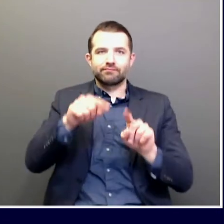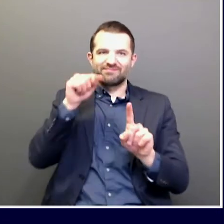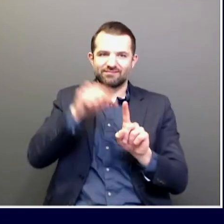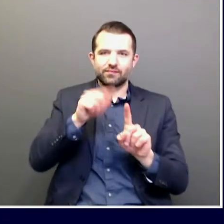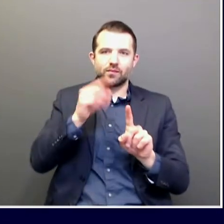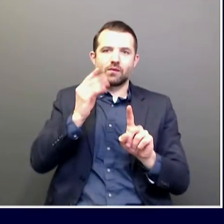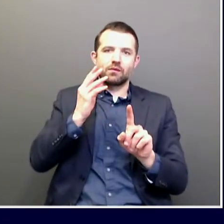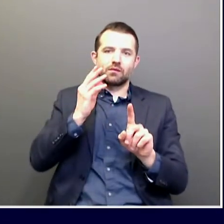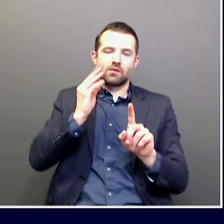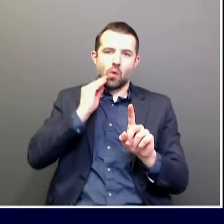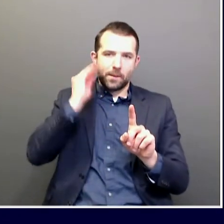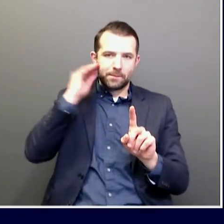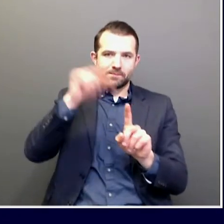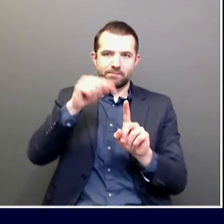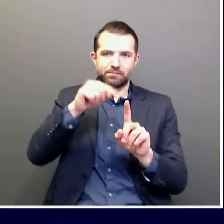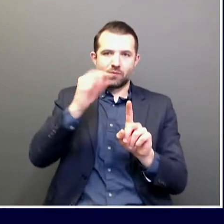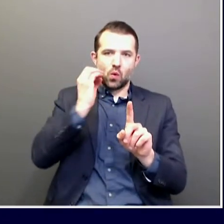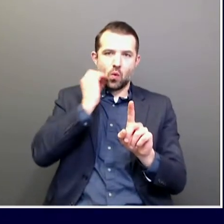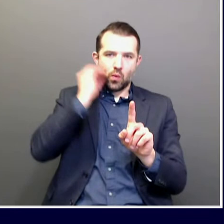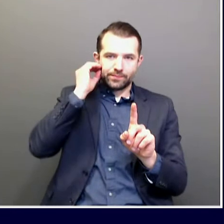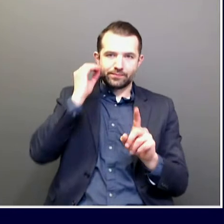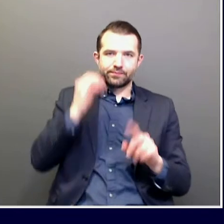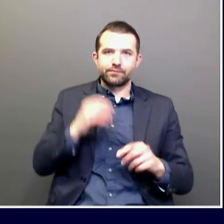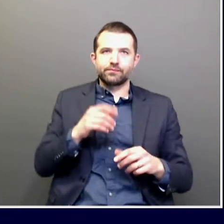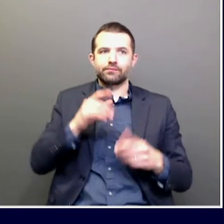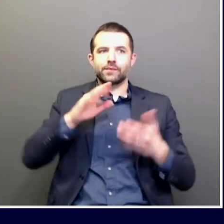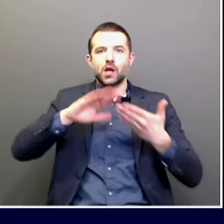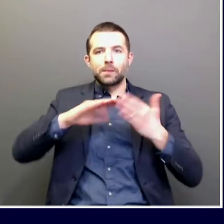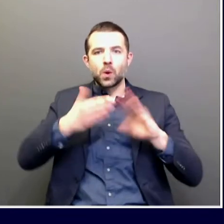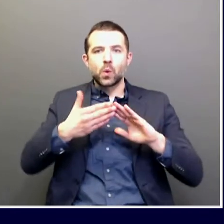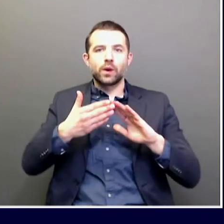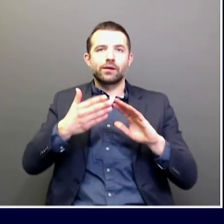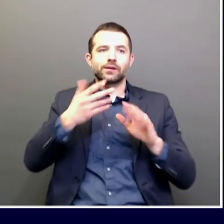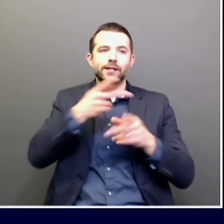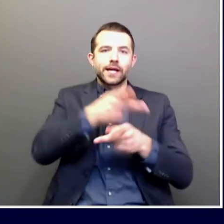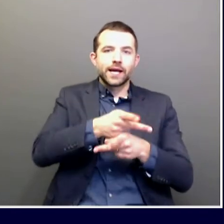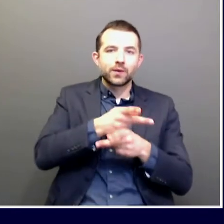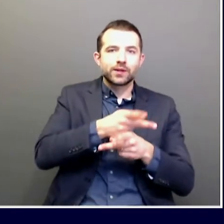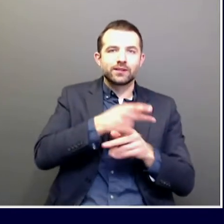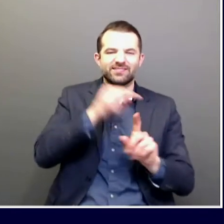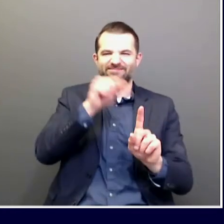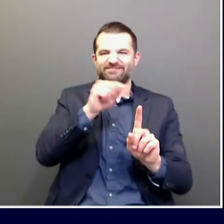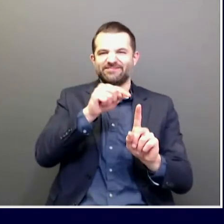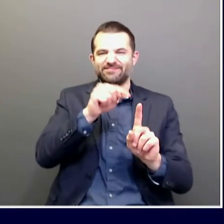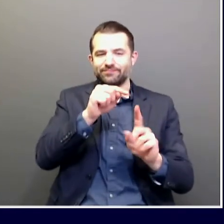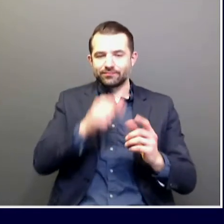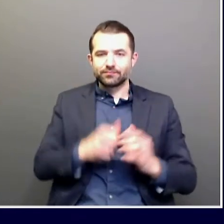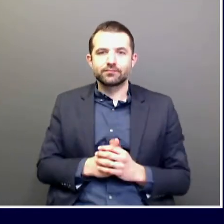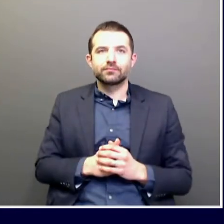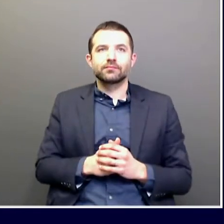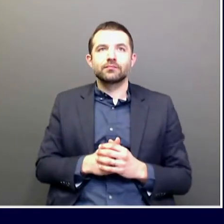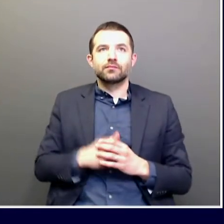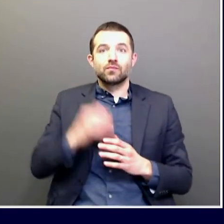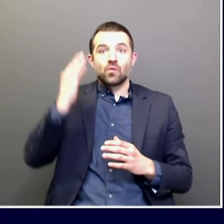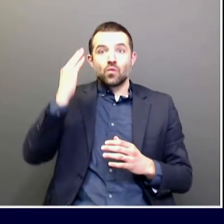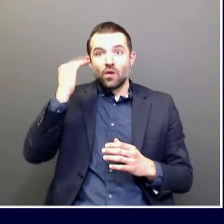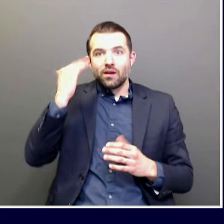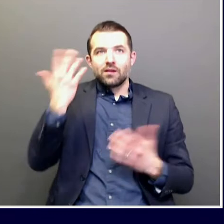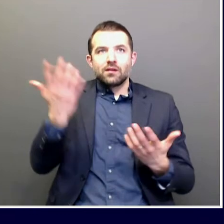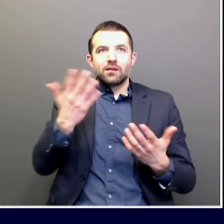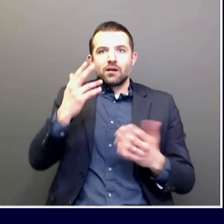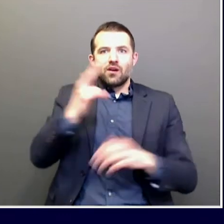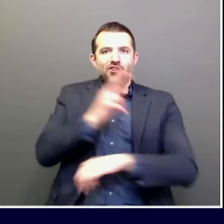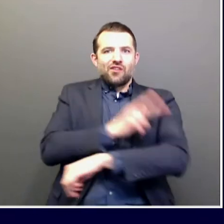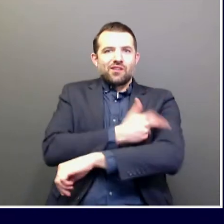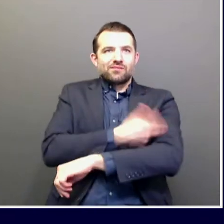inpatient hospital, to a nursing facility or residential care. Some of those patients can be discharged to home and community settings with the